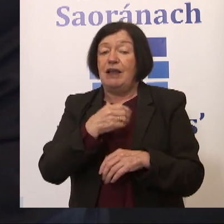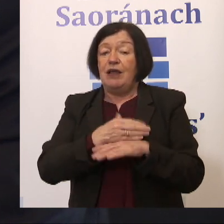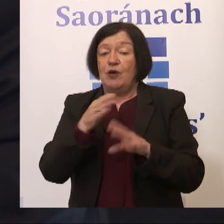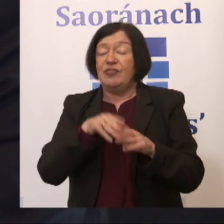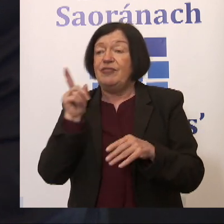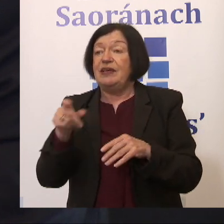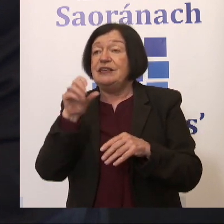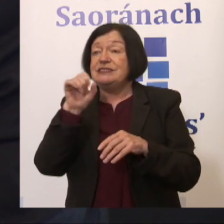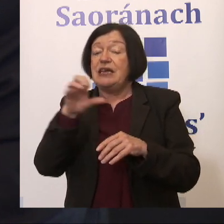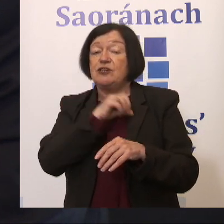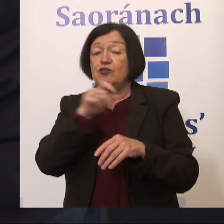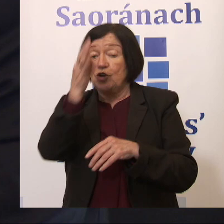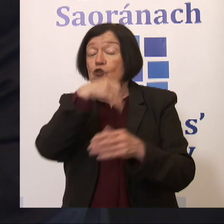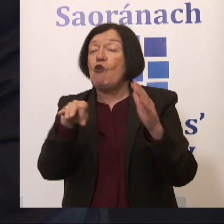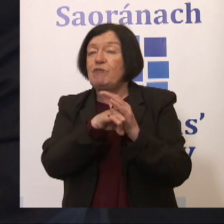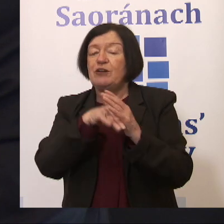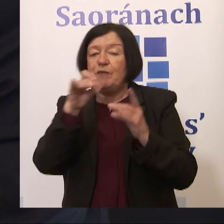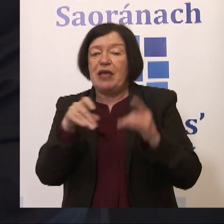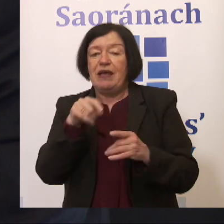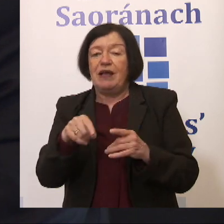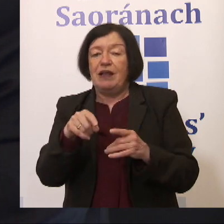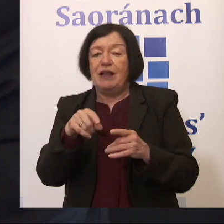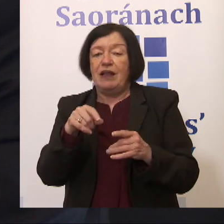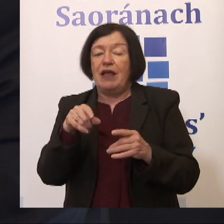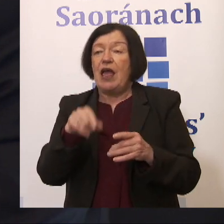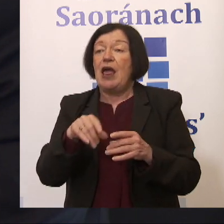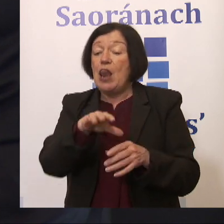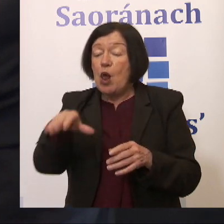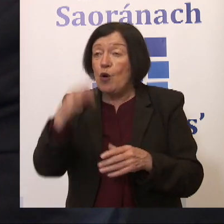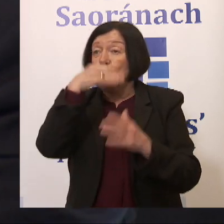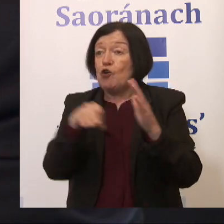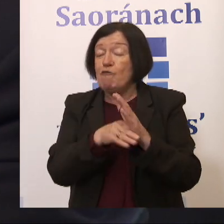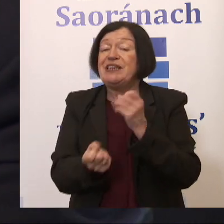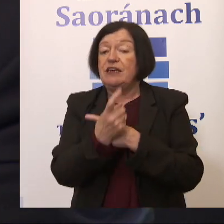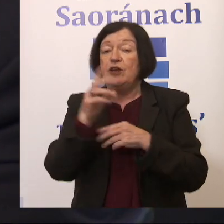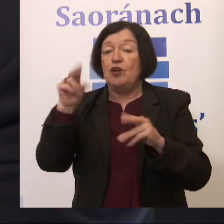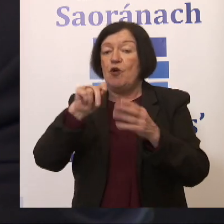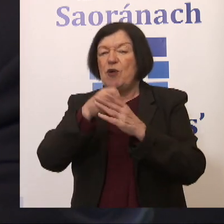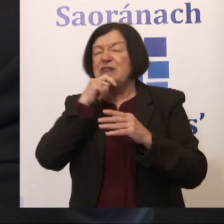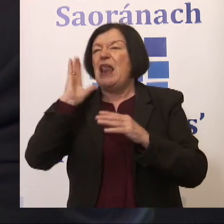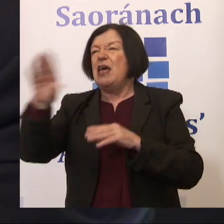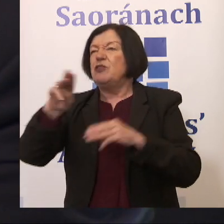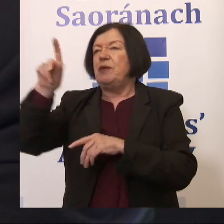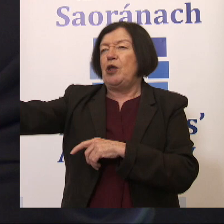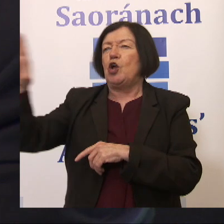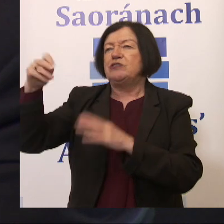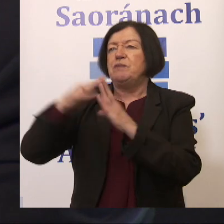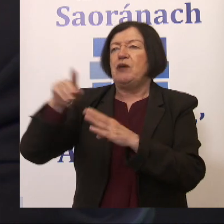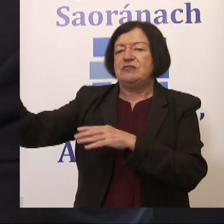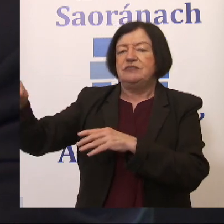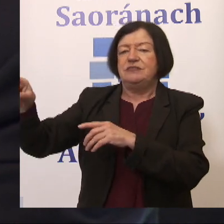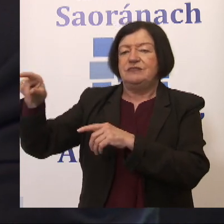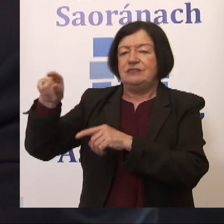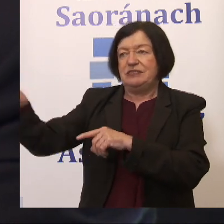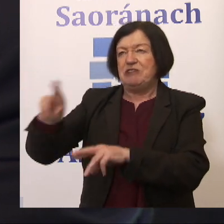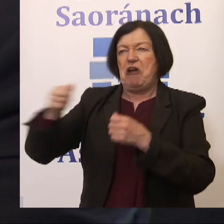then Secretary to the Government to make it an all of government issue, because there was no point in saying, we let the people down in the custom house be beaten up over that. It's